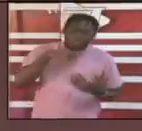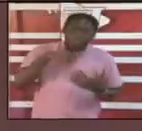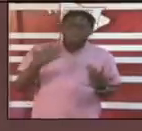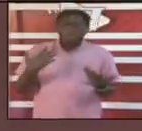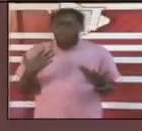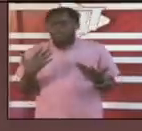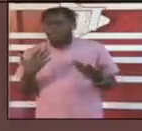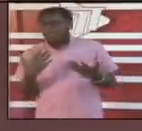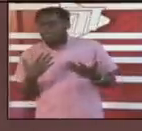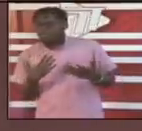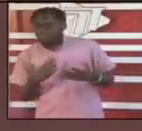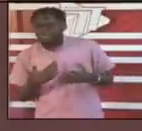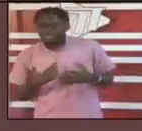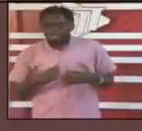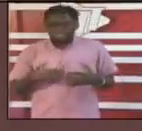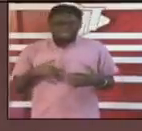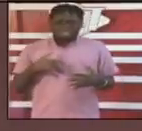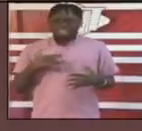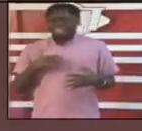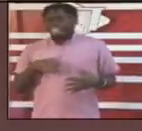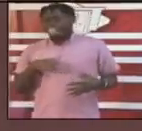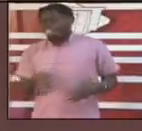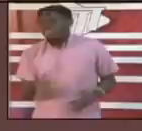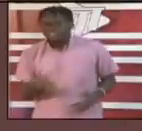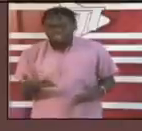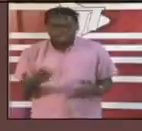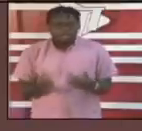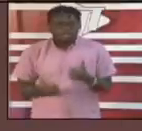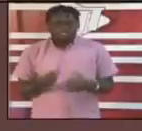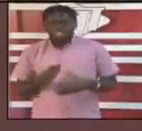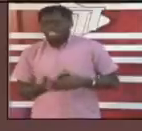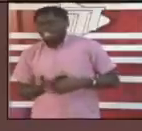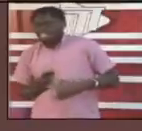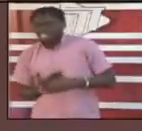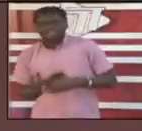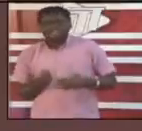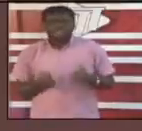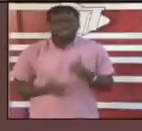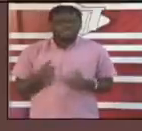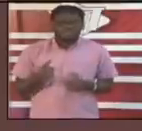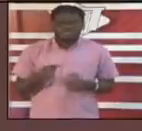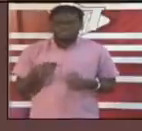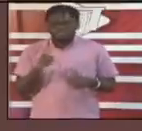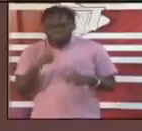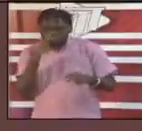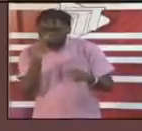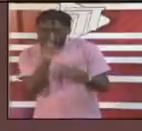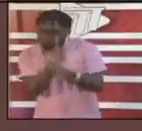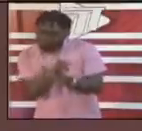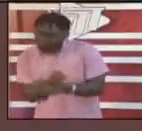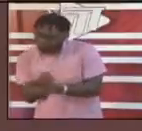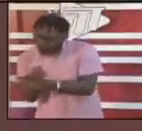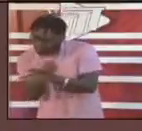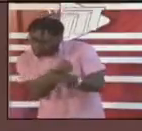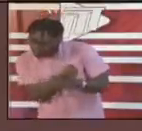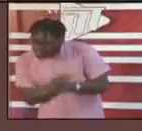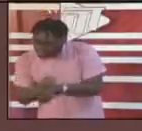do work. Your response to these emotions will either break the child or build